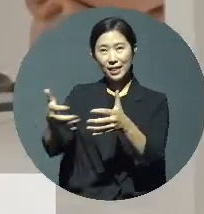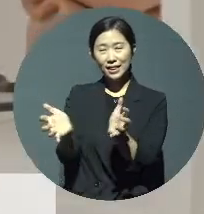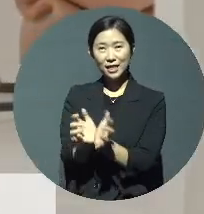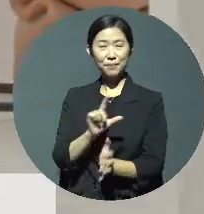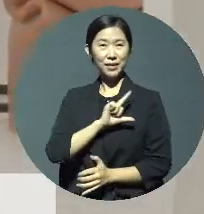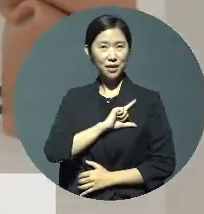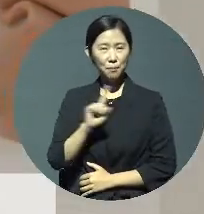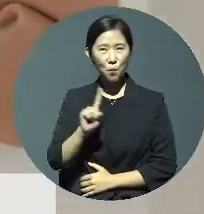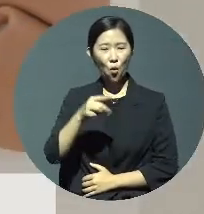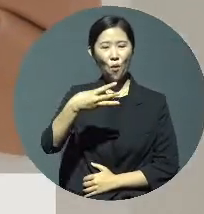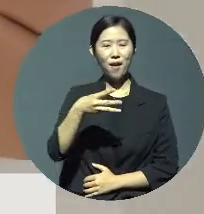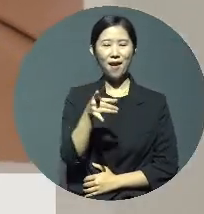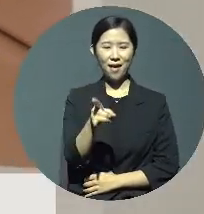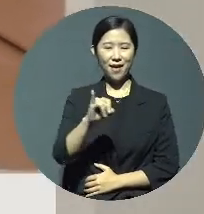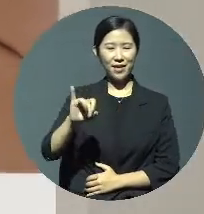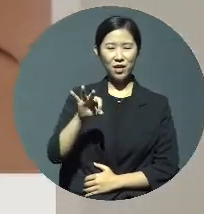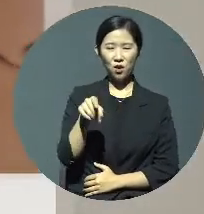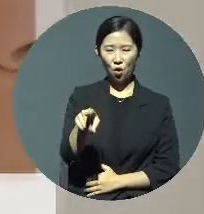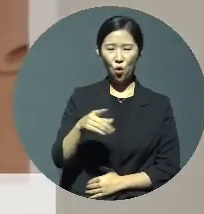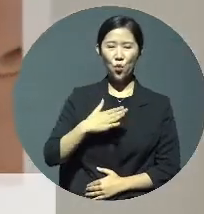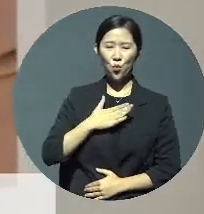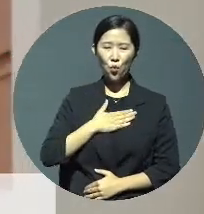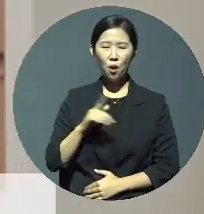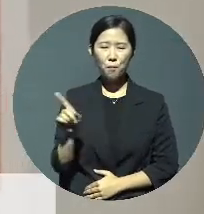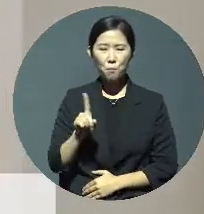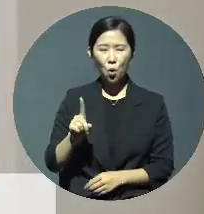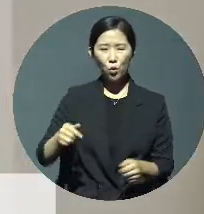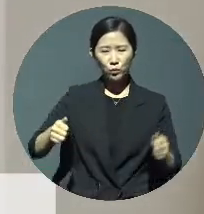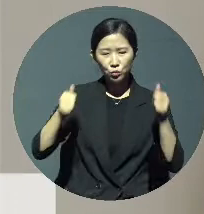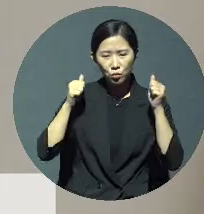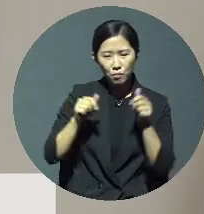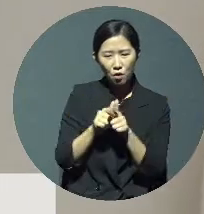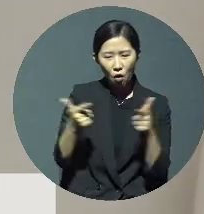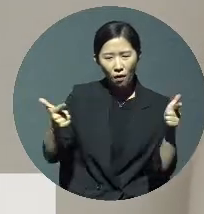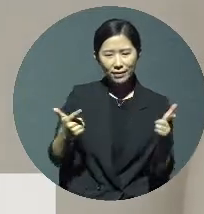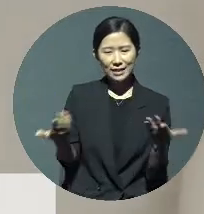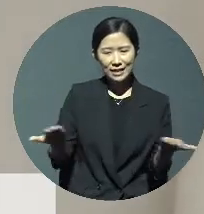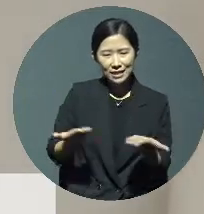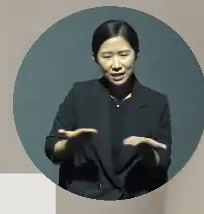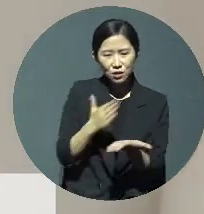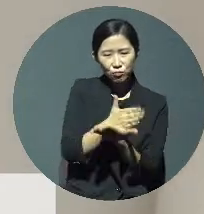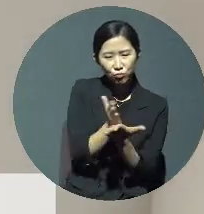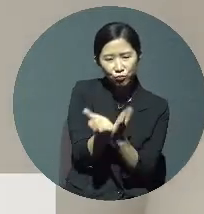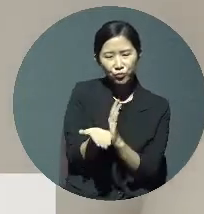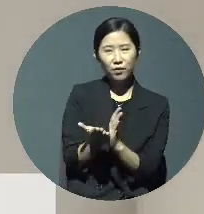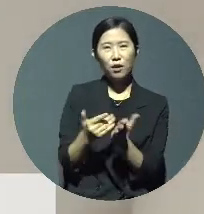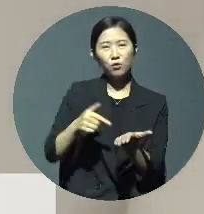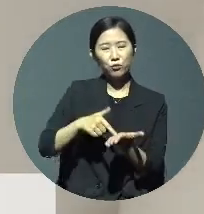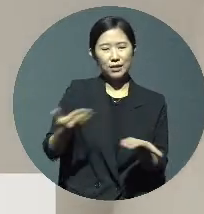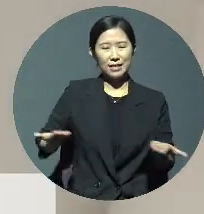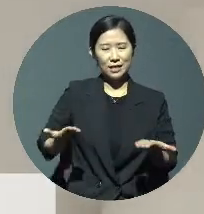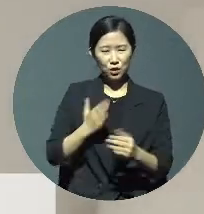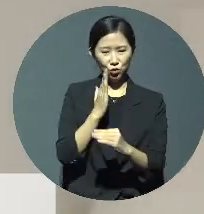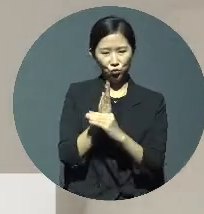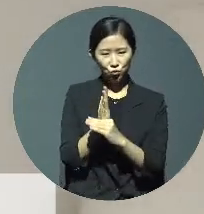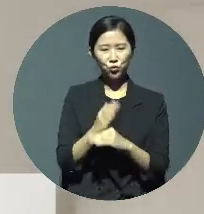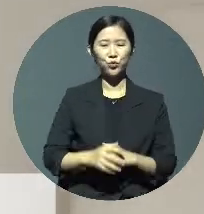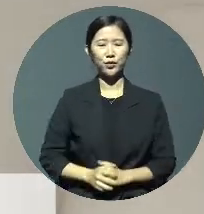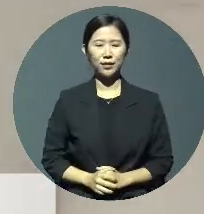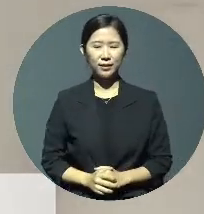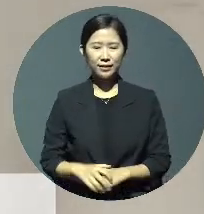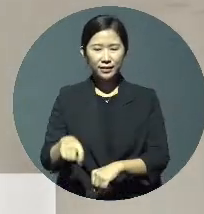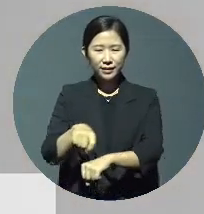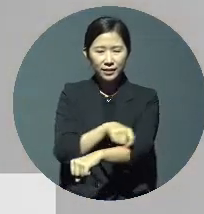London. Our work really covers a wide range of products and types of work.